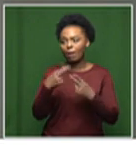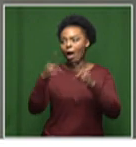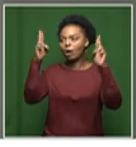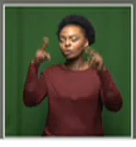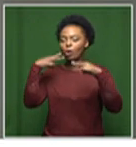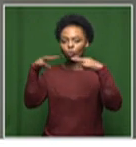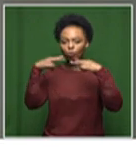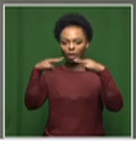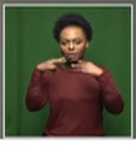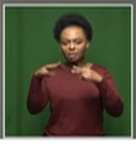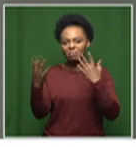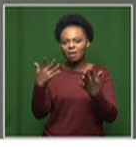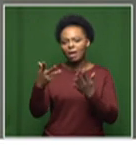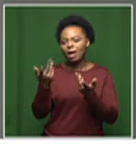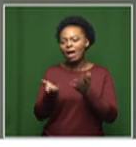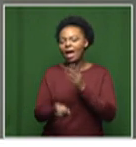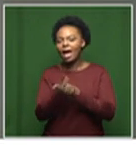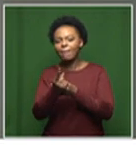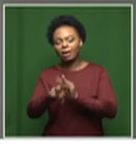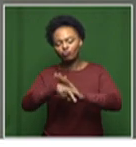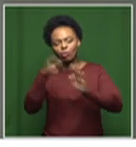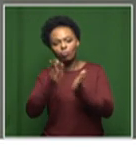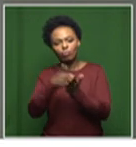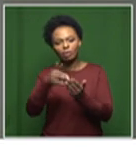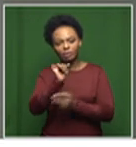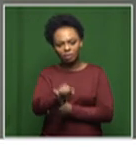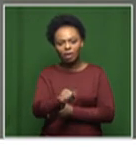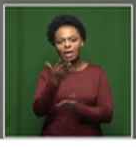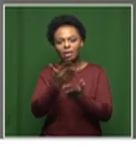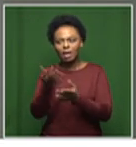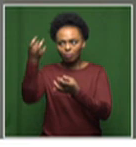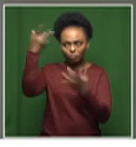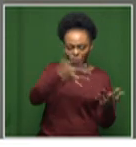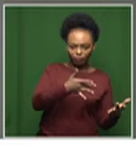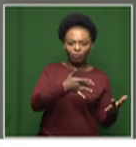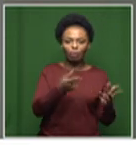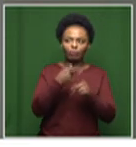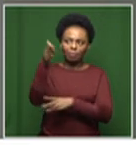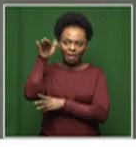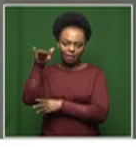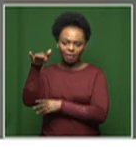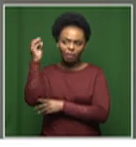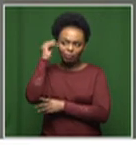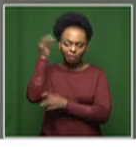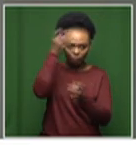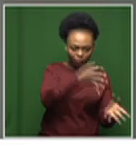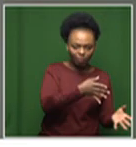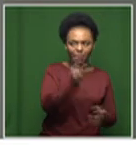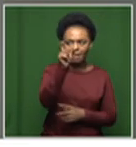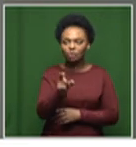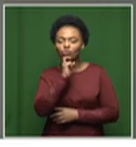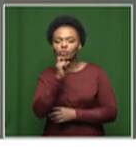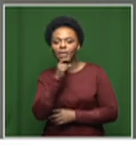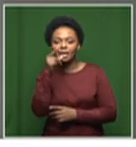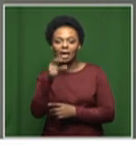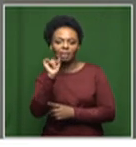your wallet has been stolen, and you're totally unaware. You will get that notification from a bank and immediately realize that somebody is in possession of your card and it's